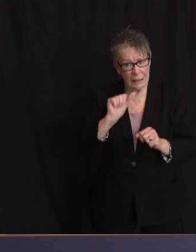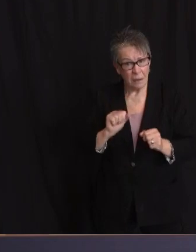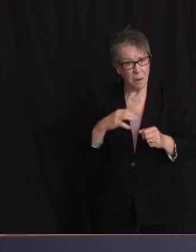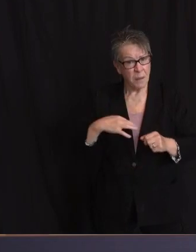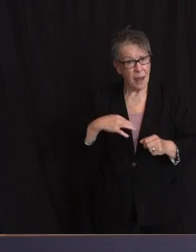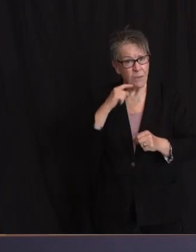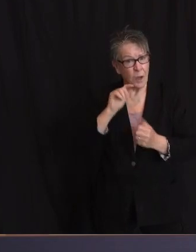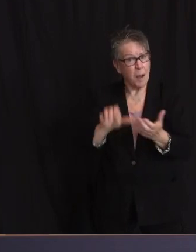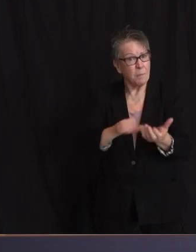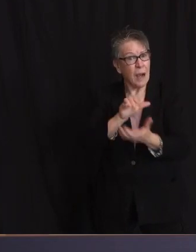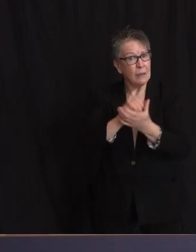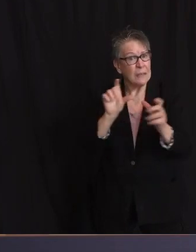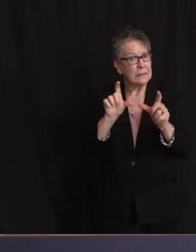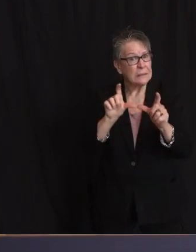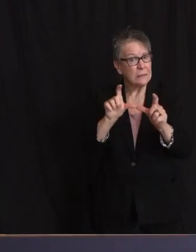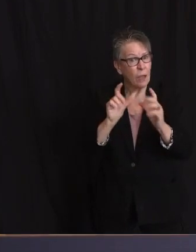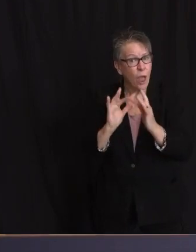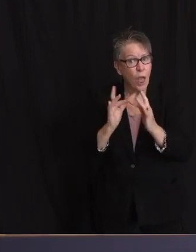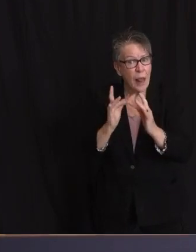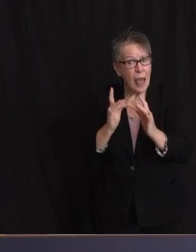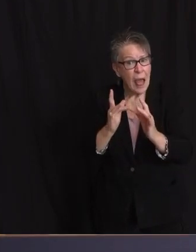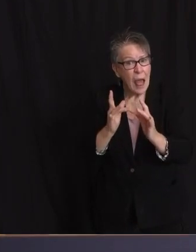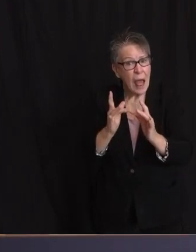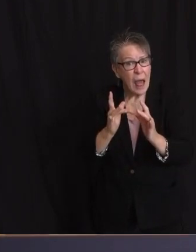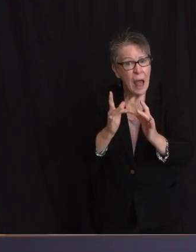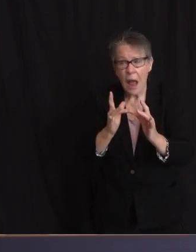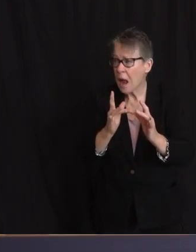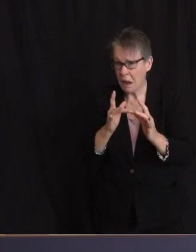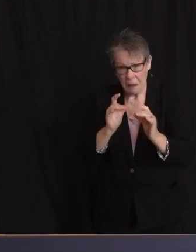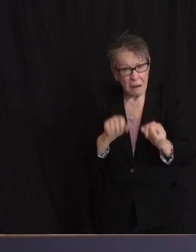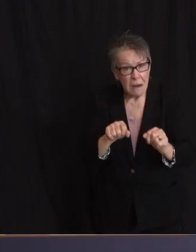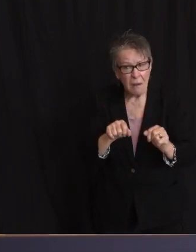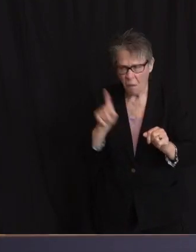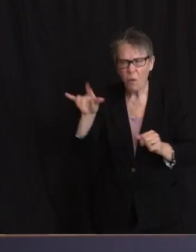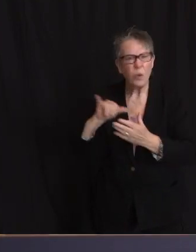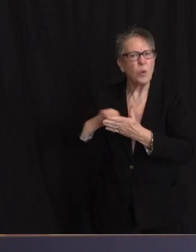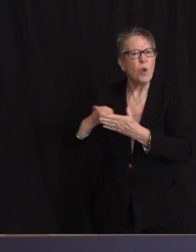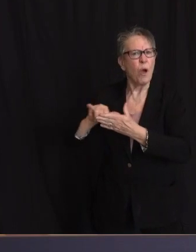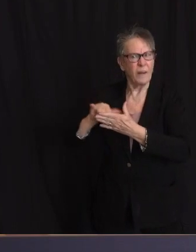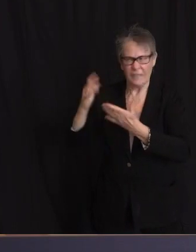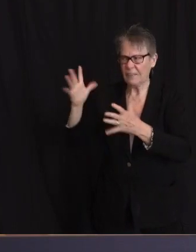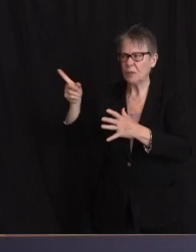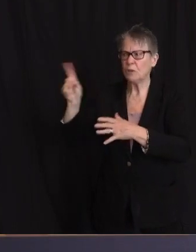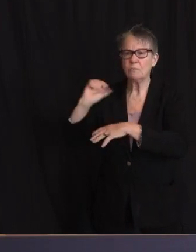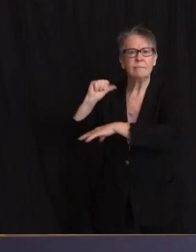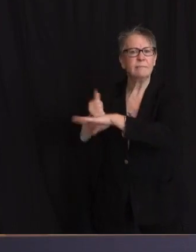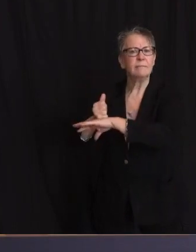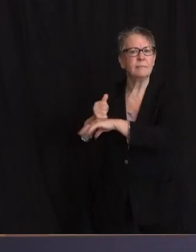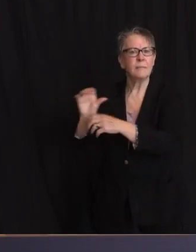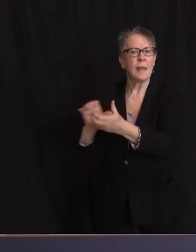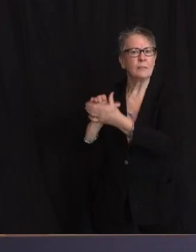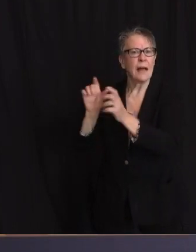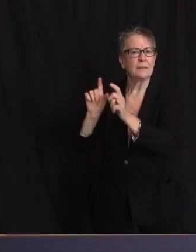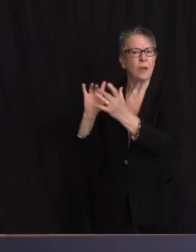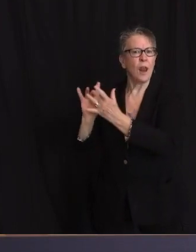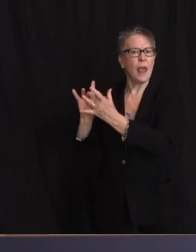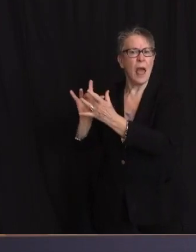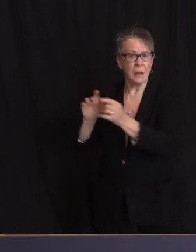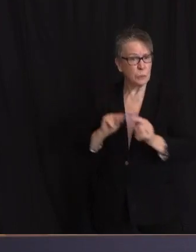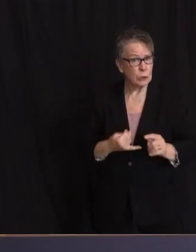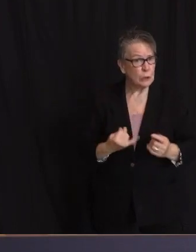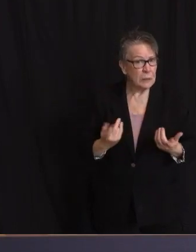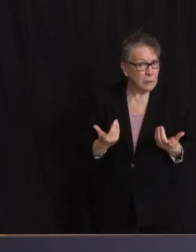DMV question? And that includes high school seniors getting their their driver's license to drive, right? We want